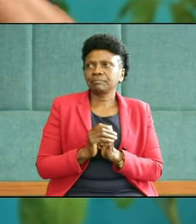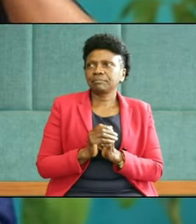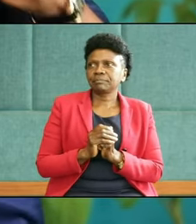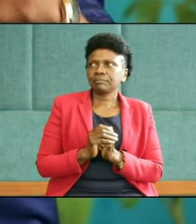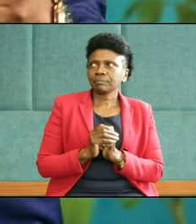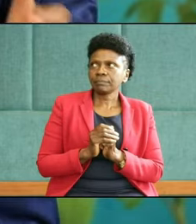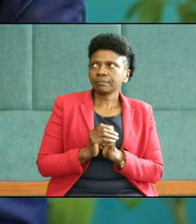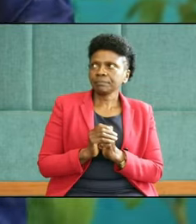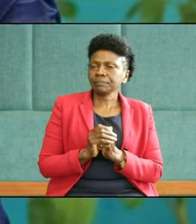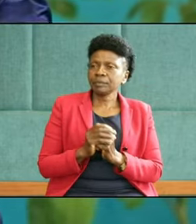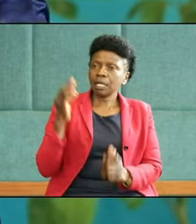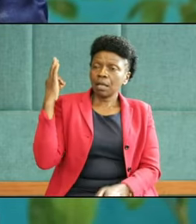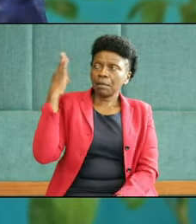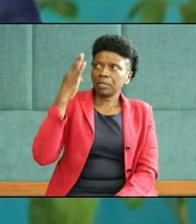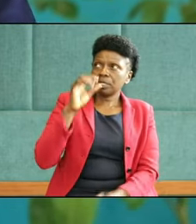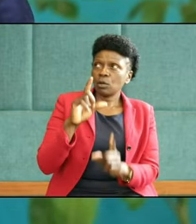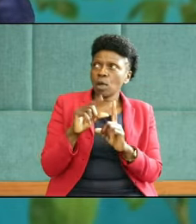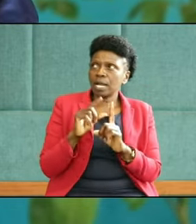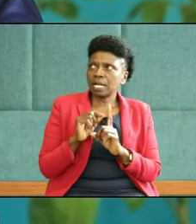It says, preach the word.